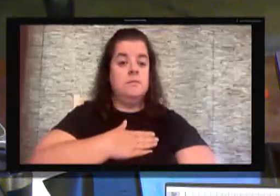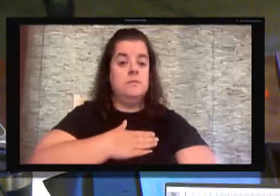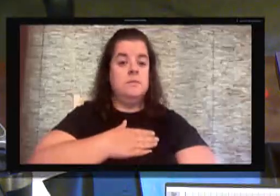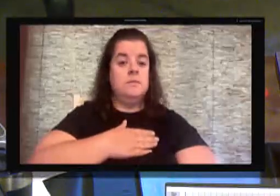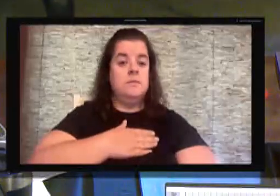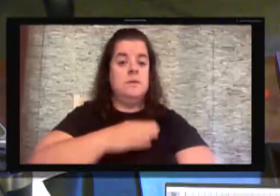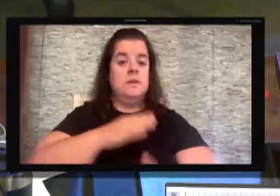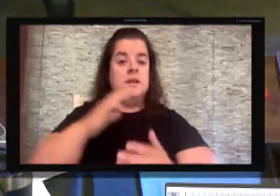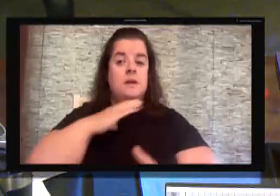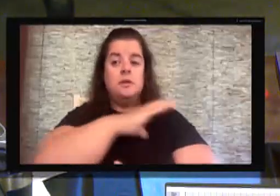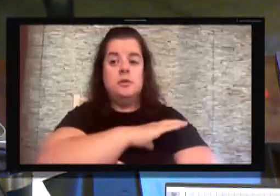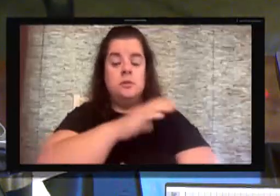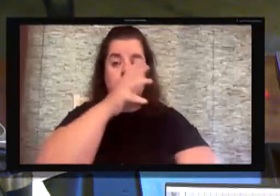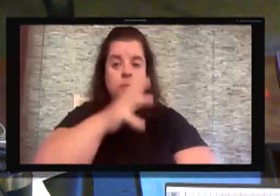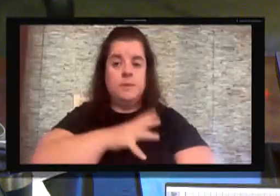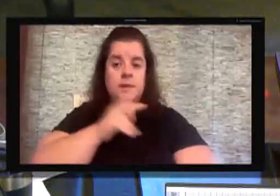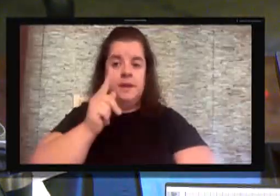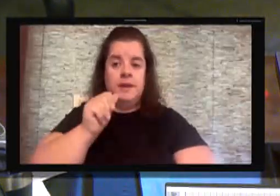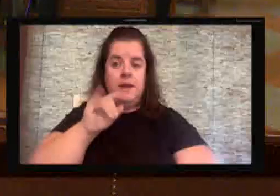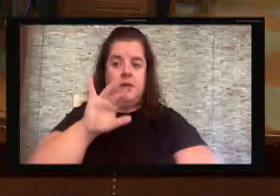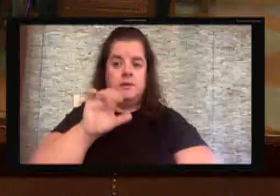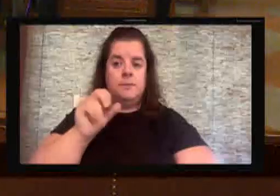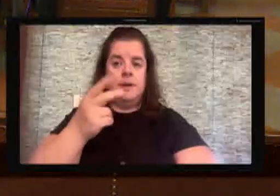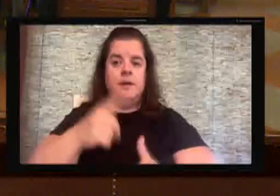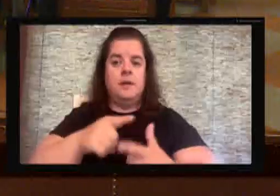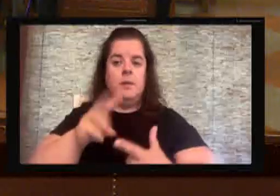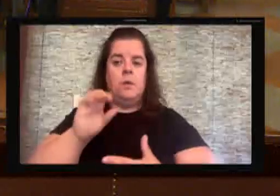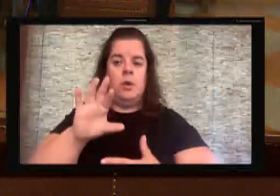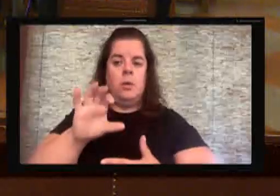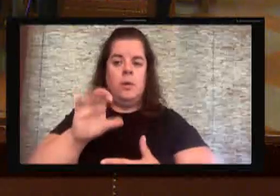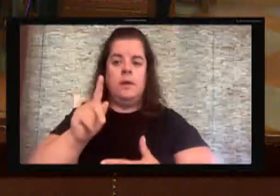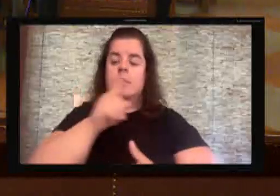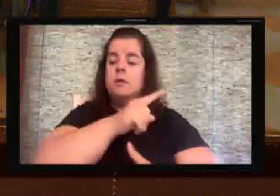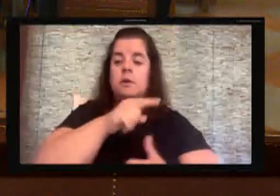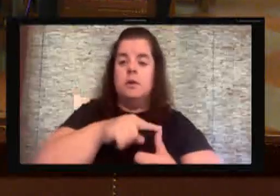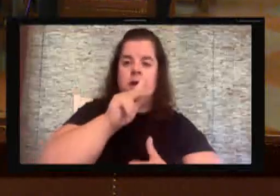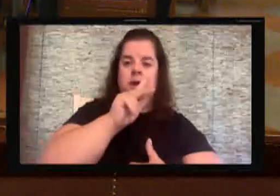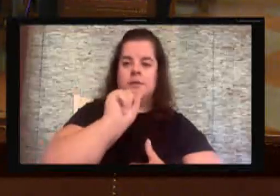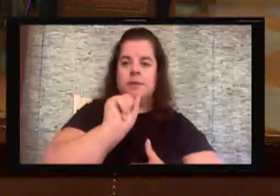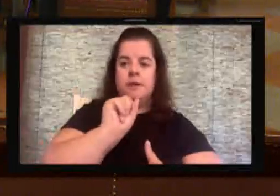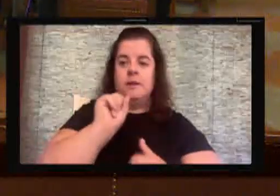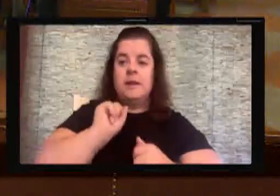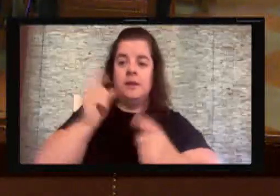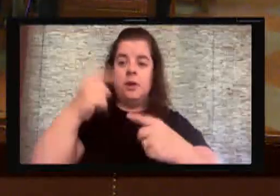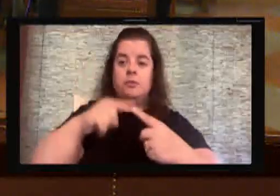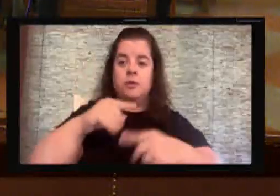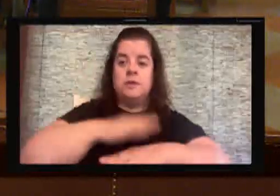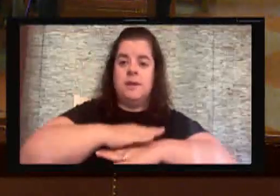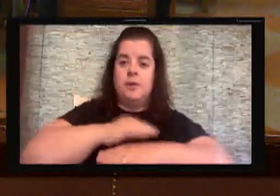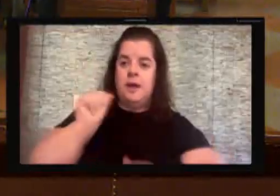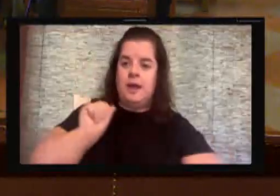Councilwoman Kale Smith, followed by Councilwoman Warwick. Thank you. Aaron, could you come to the table? Thank you.